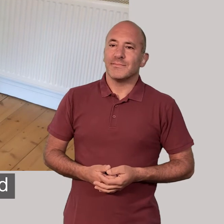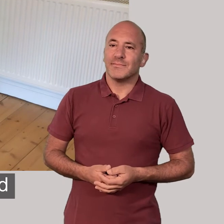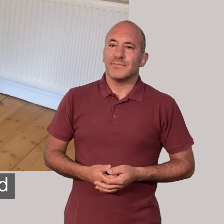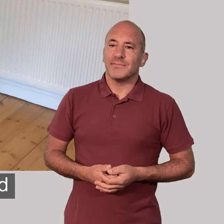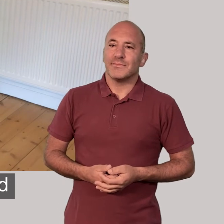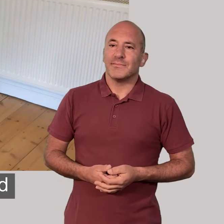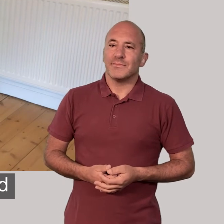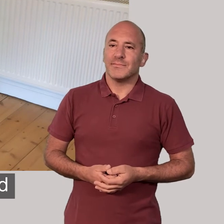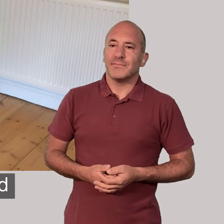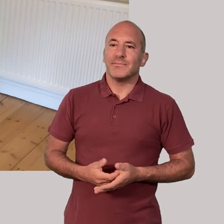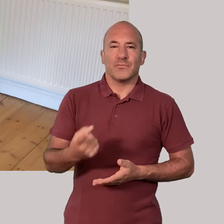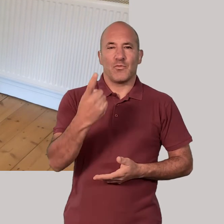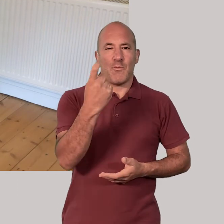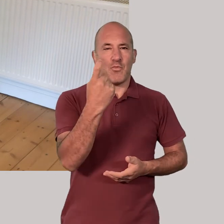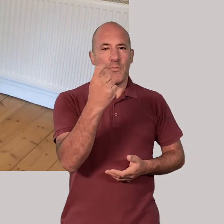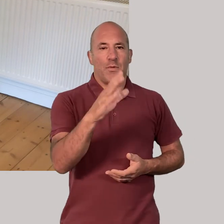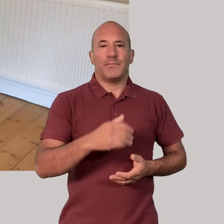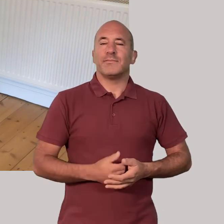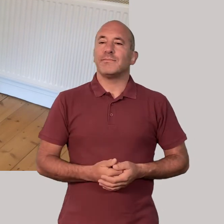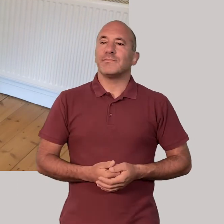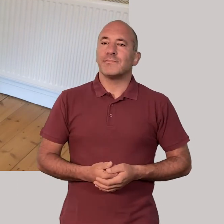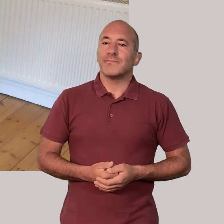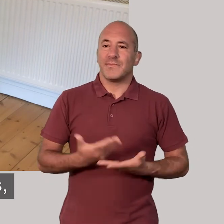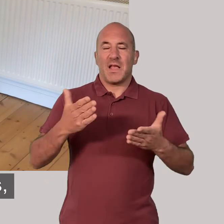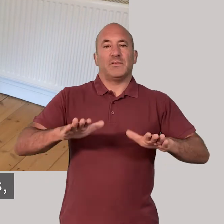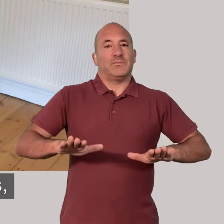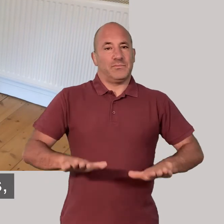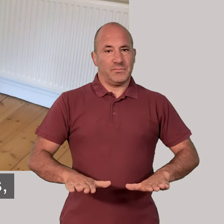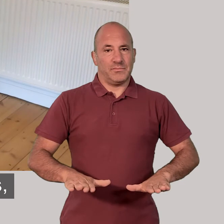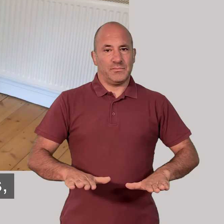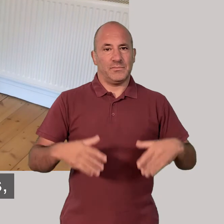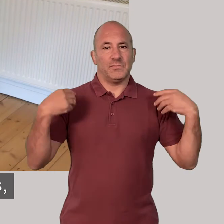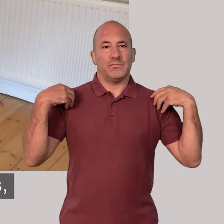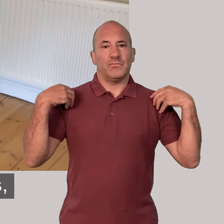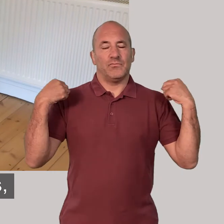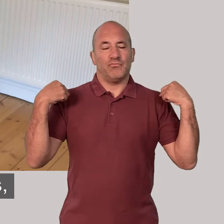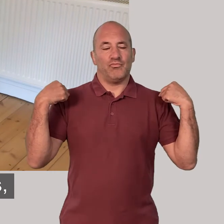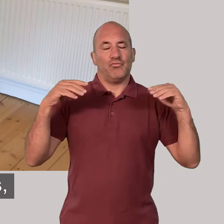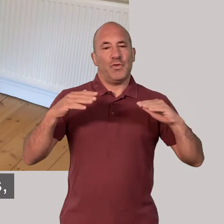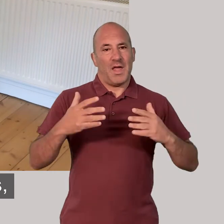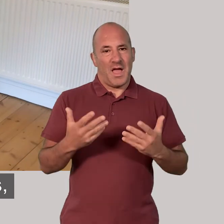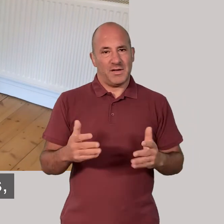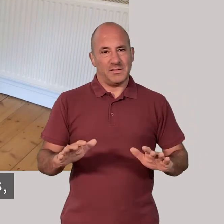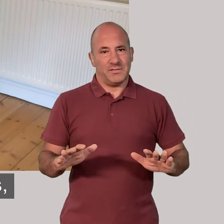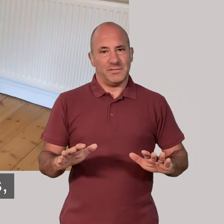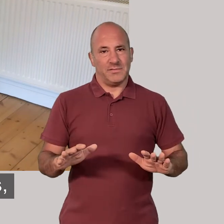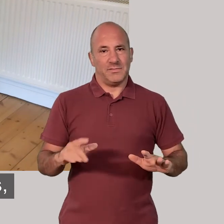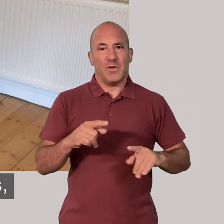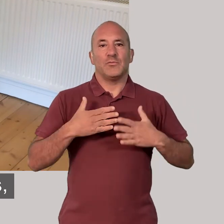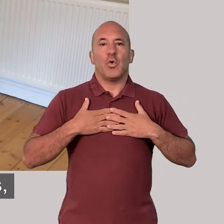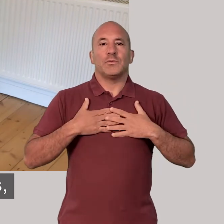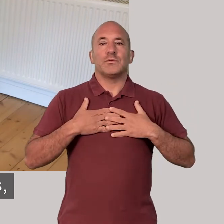sit up. So let's go one more time. Hands go down, relax your